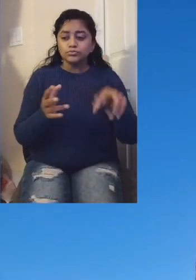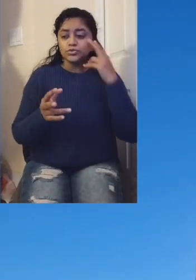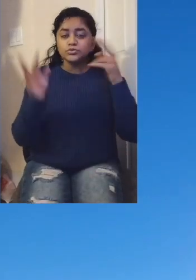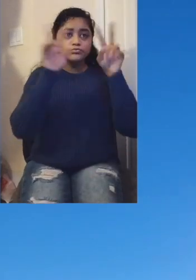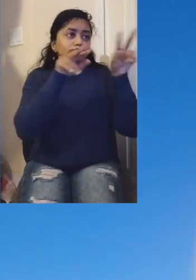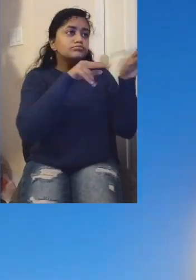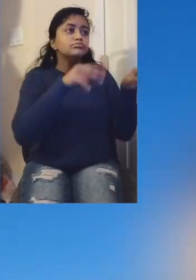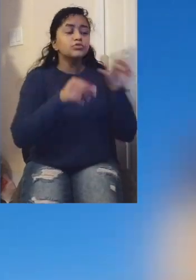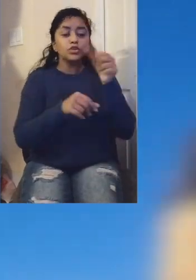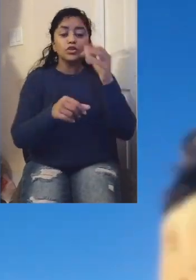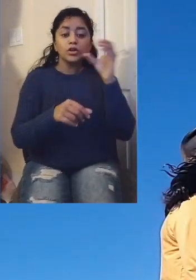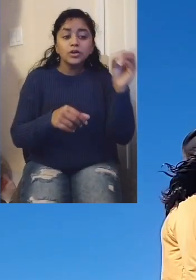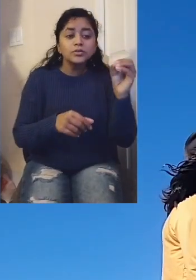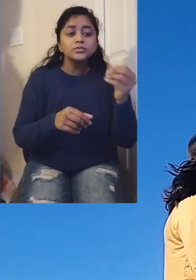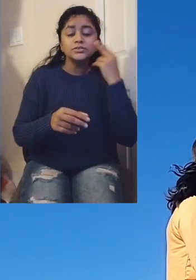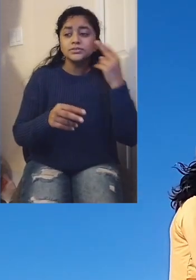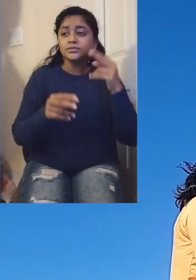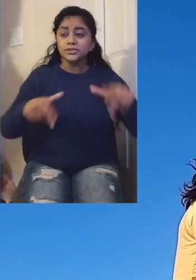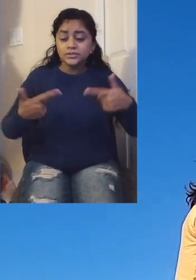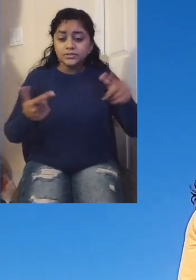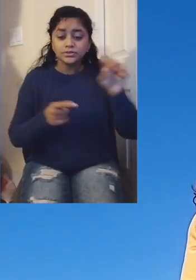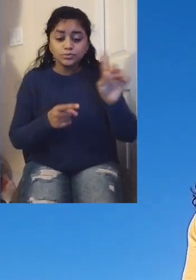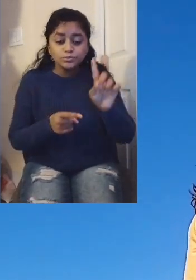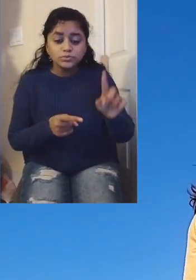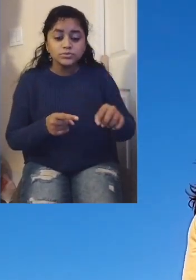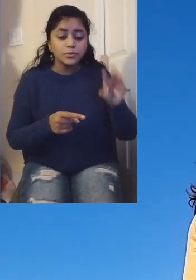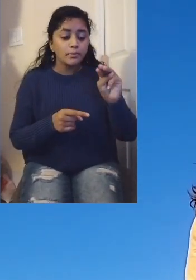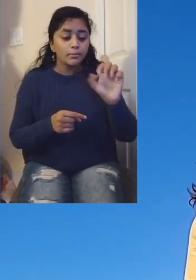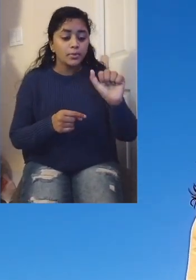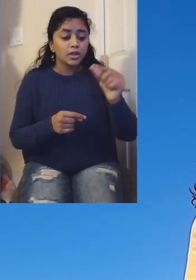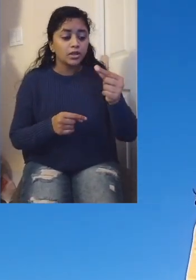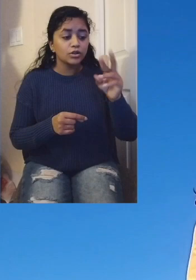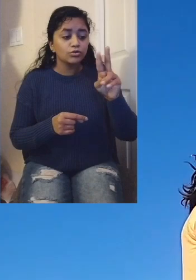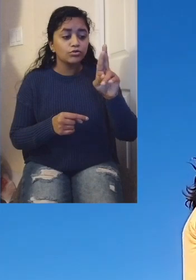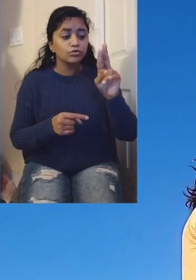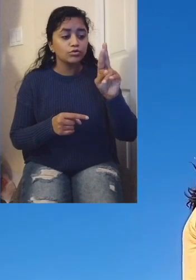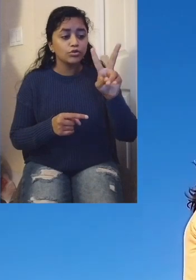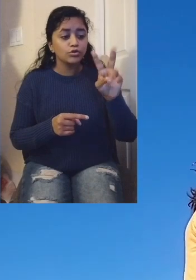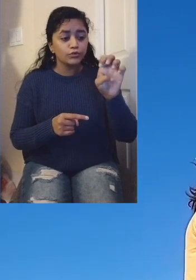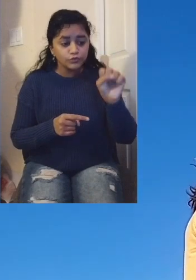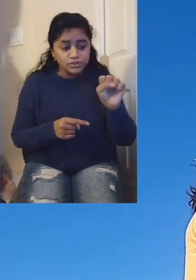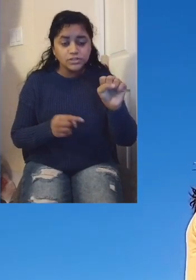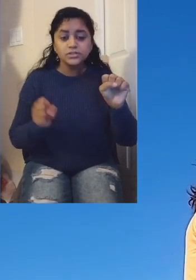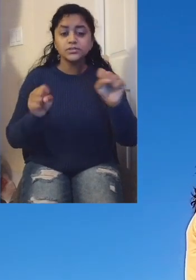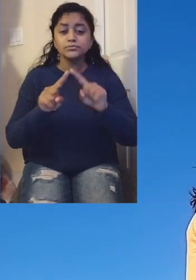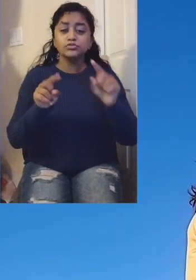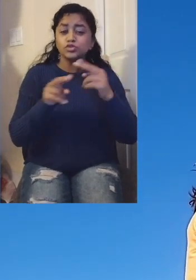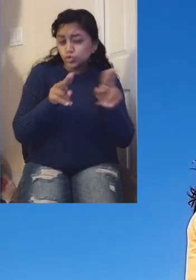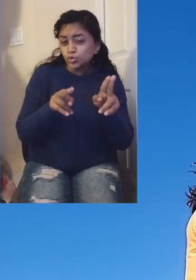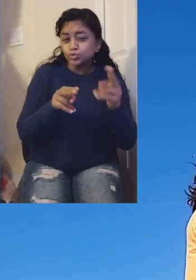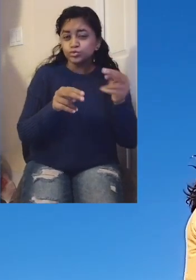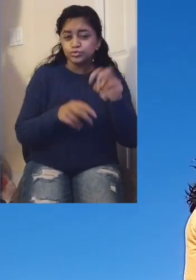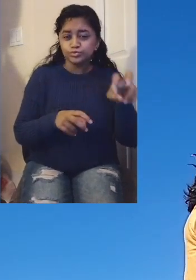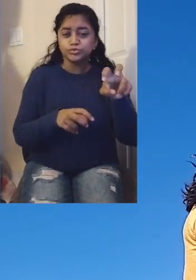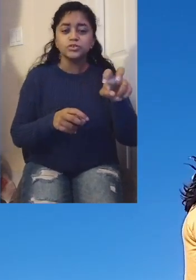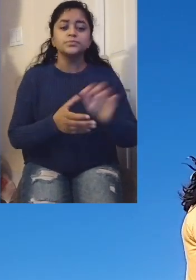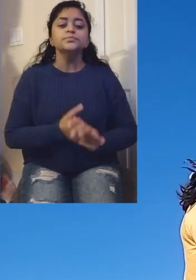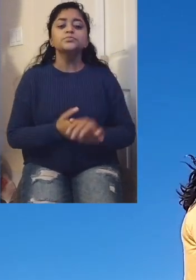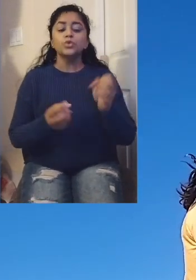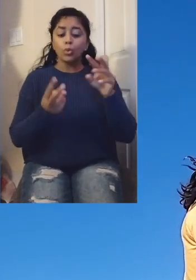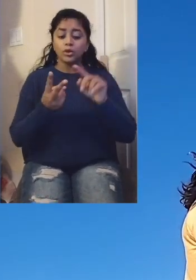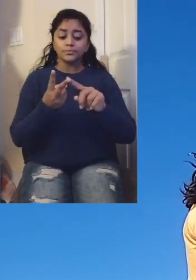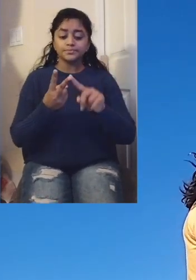from there. So, the Cayman Islands is a tourism destination.